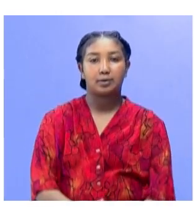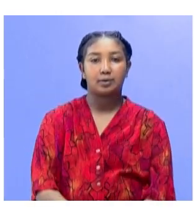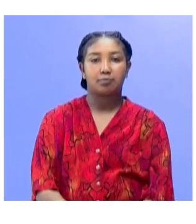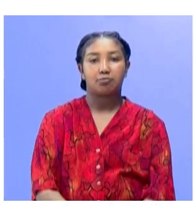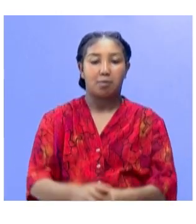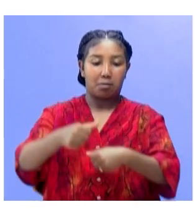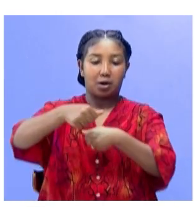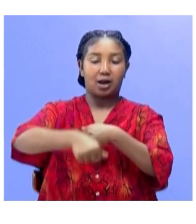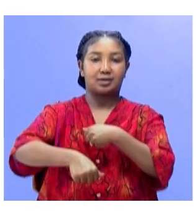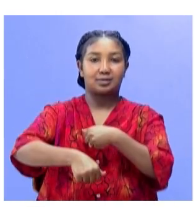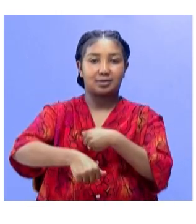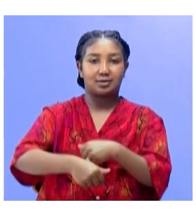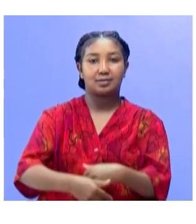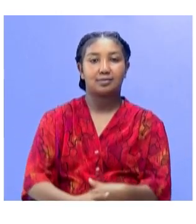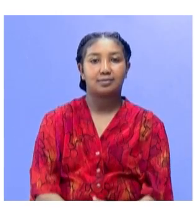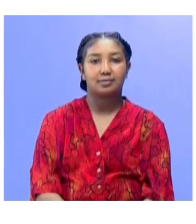late.